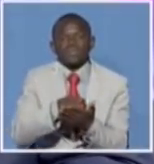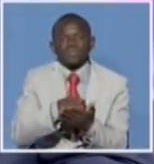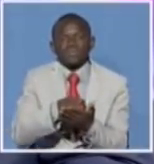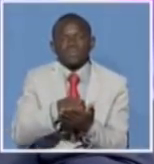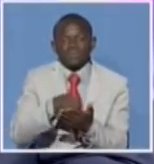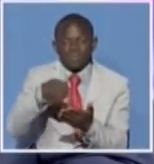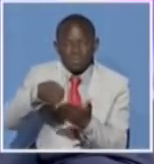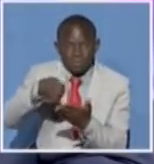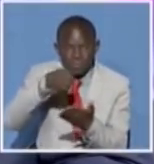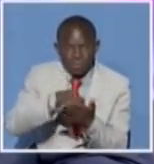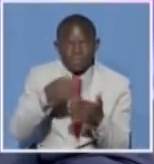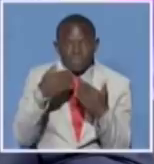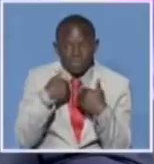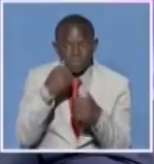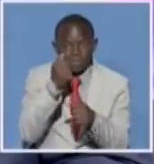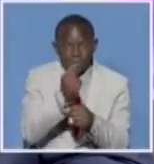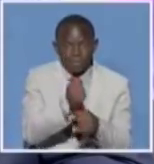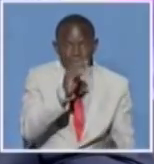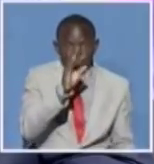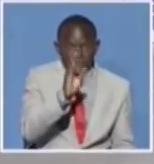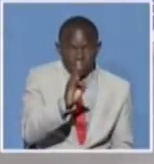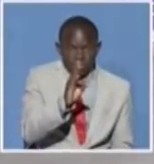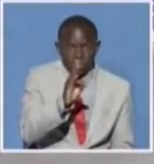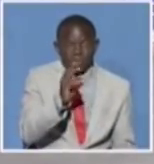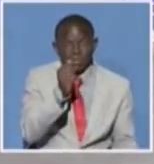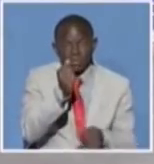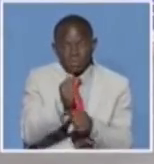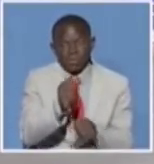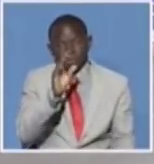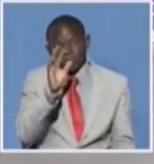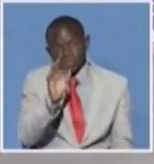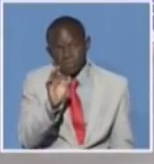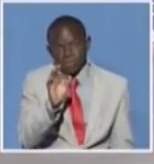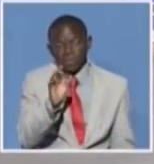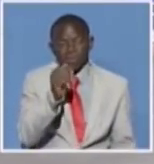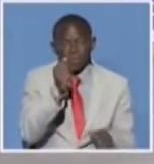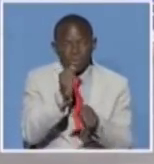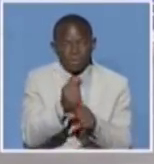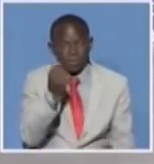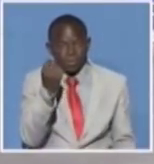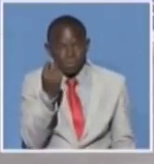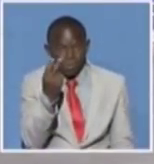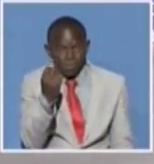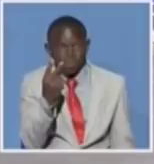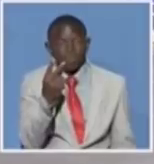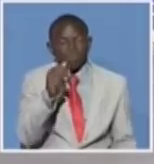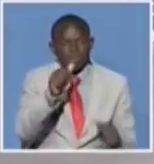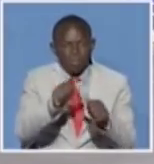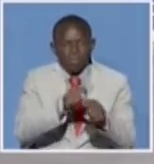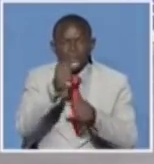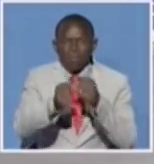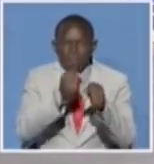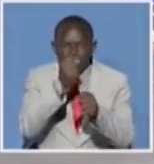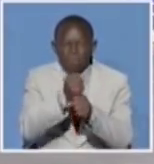grade 9, and grade 12, we do conduct annual examinations.